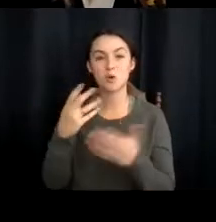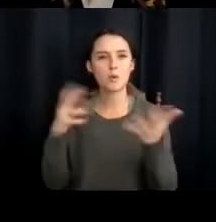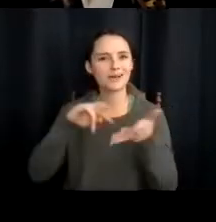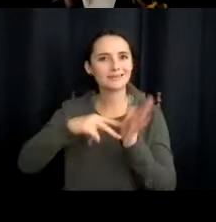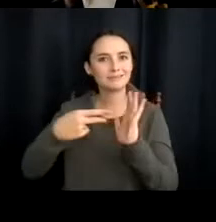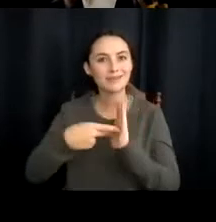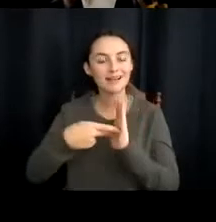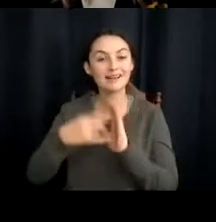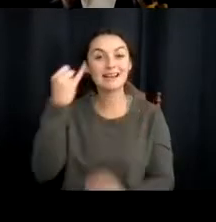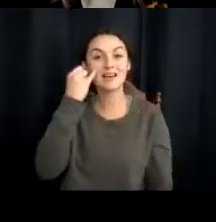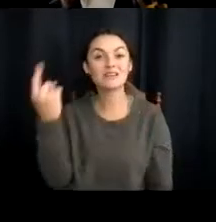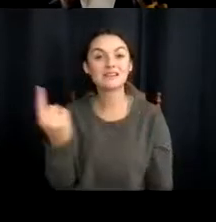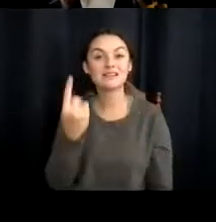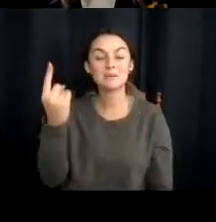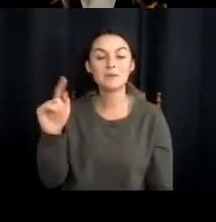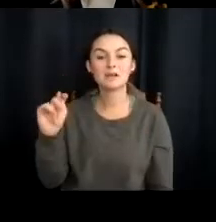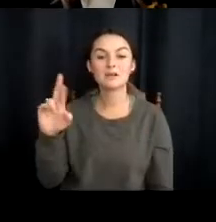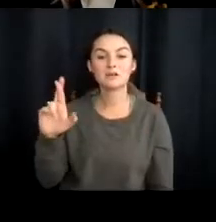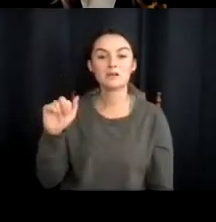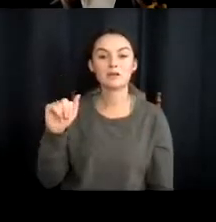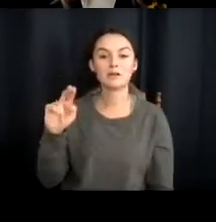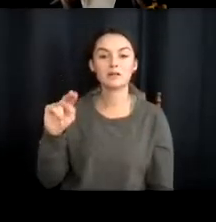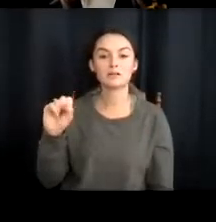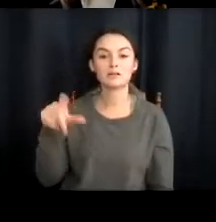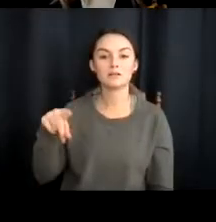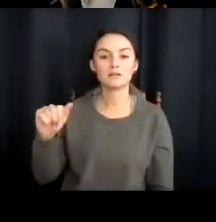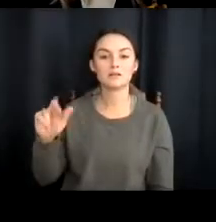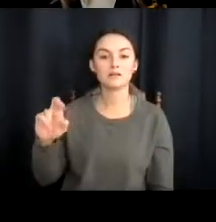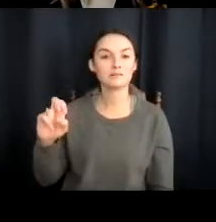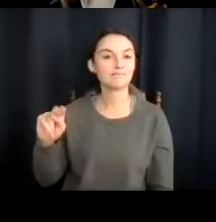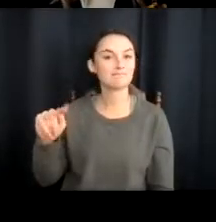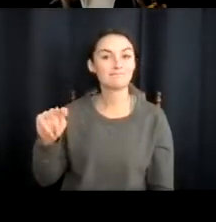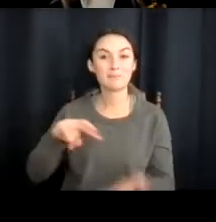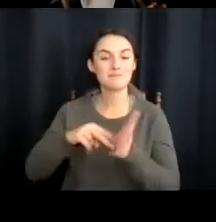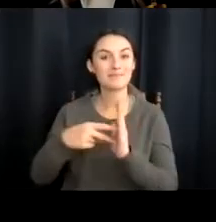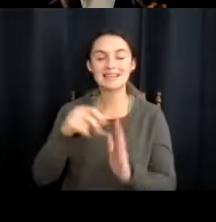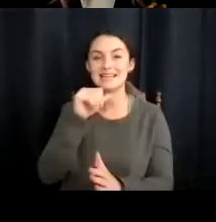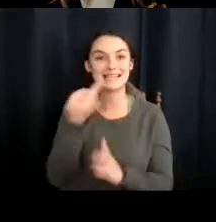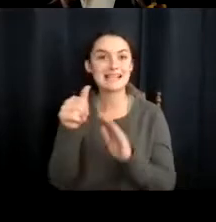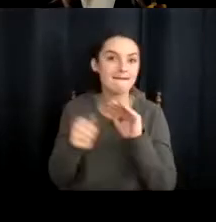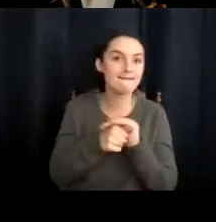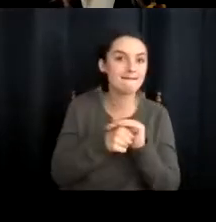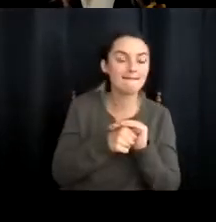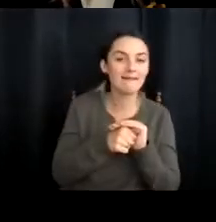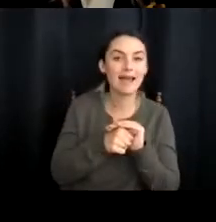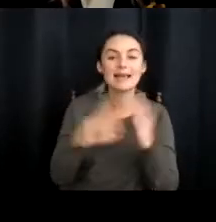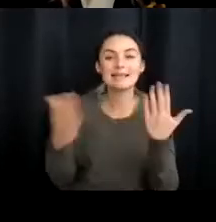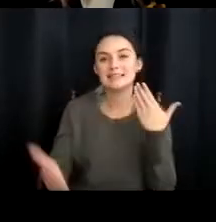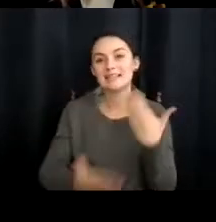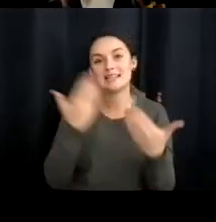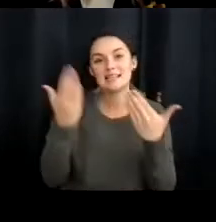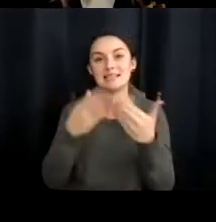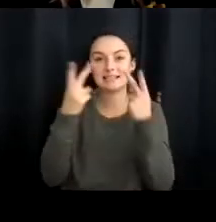is transparent, it is not hidden. It is easily seen or clear. In government, transparency means